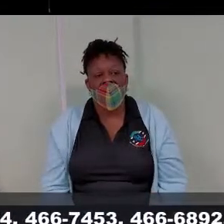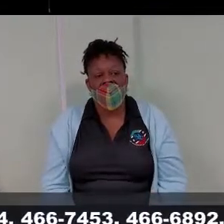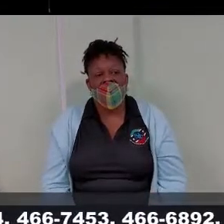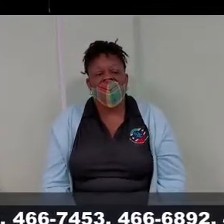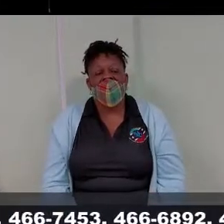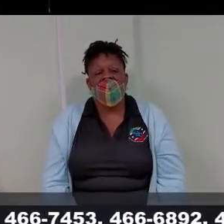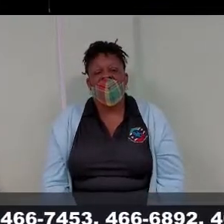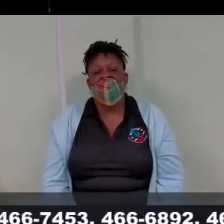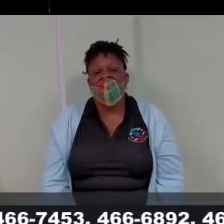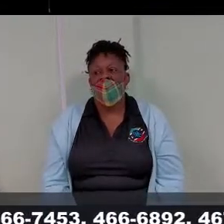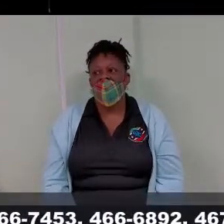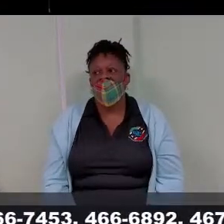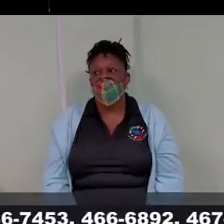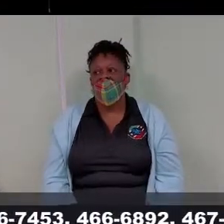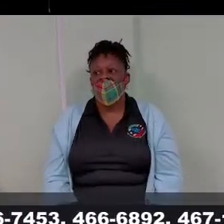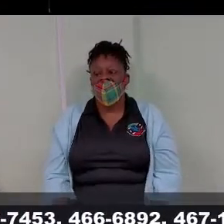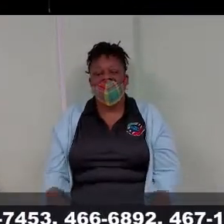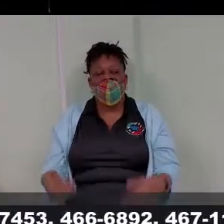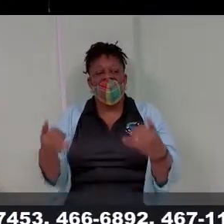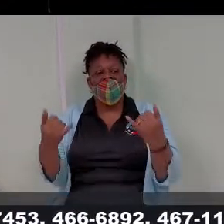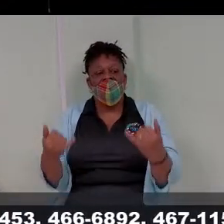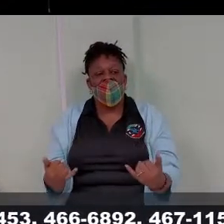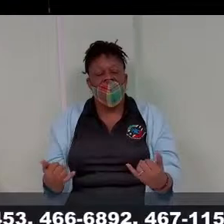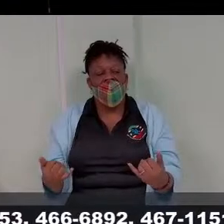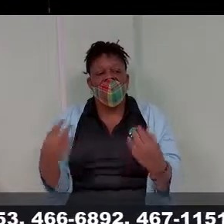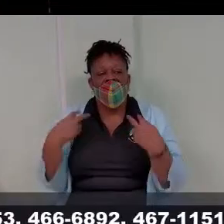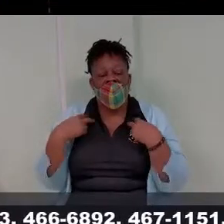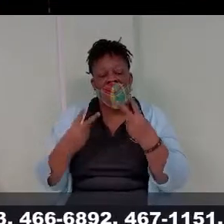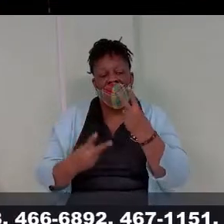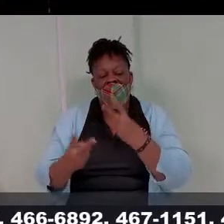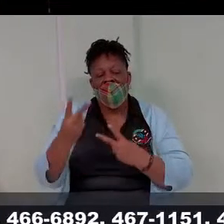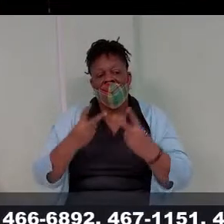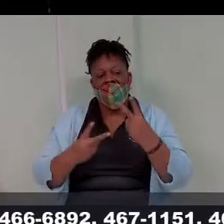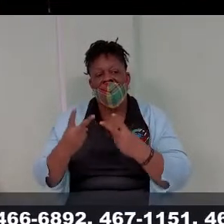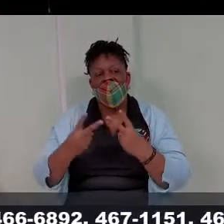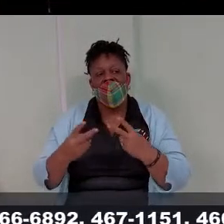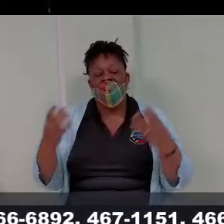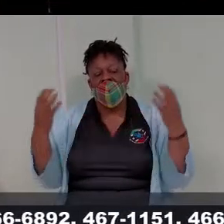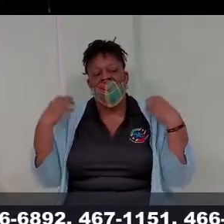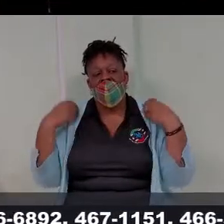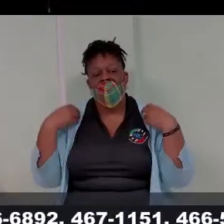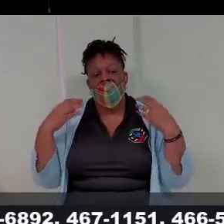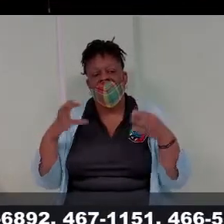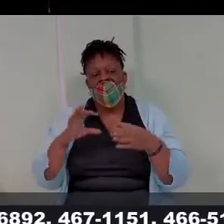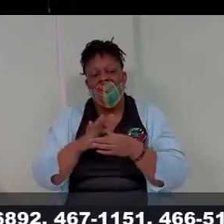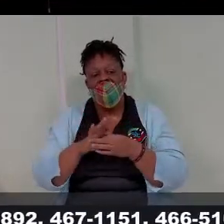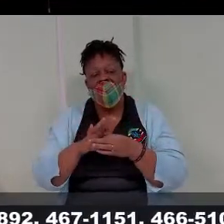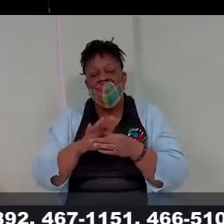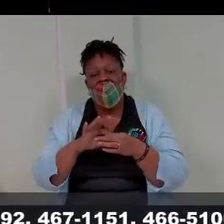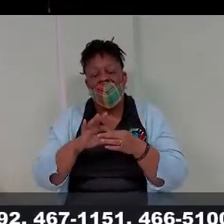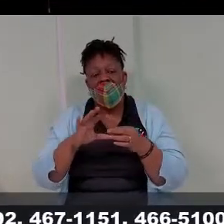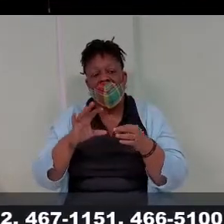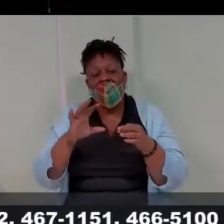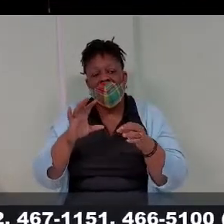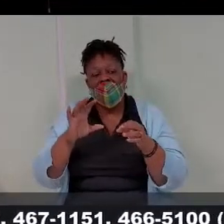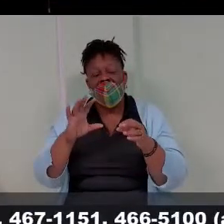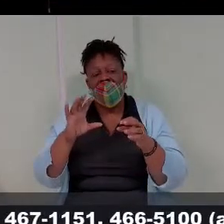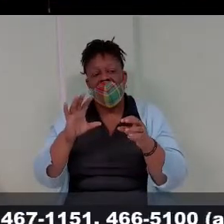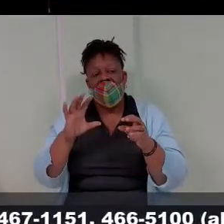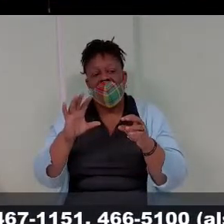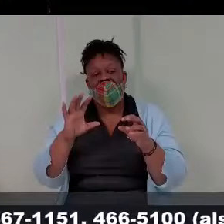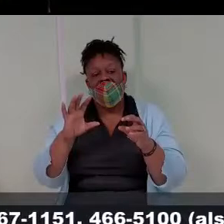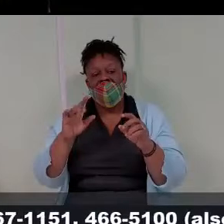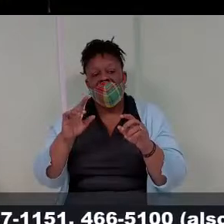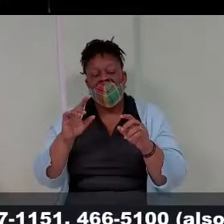the chair of the Disaster Mitigation Council, the Honorable